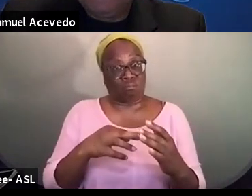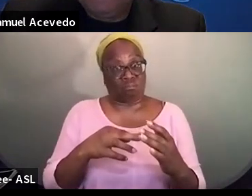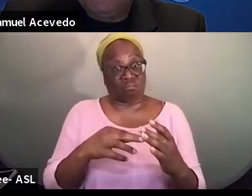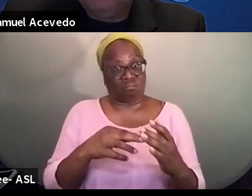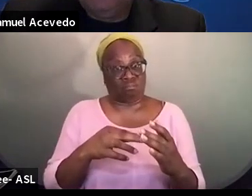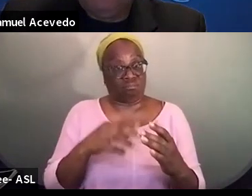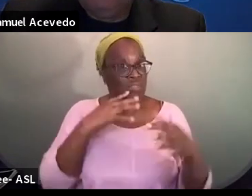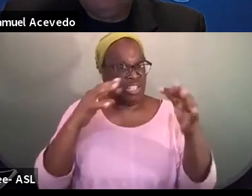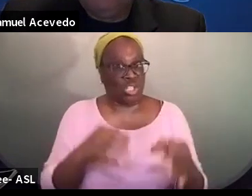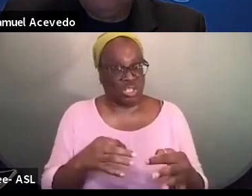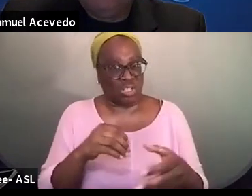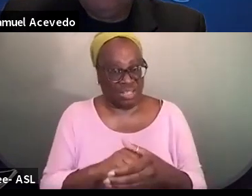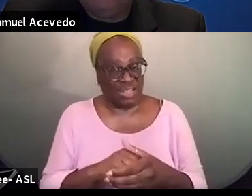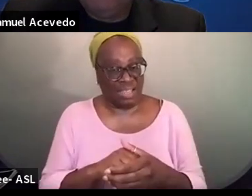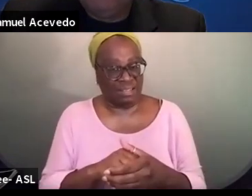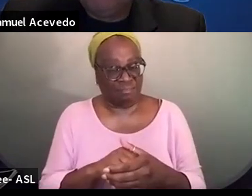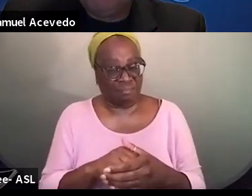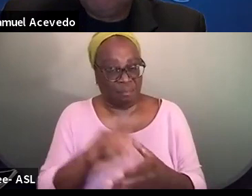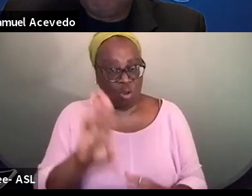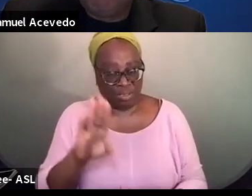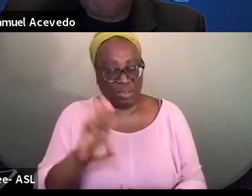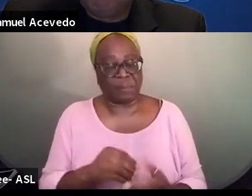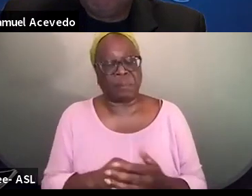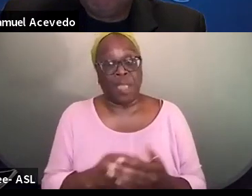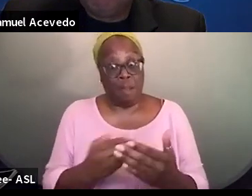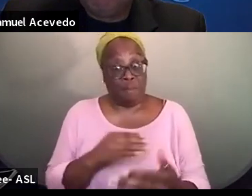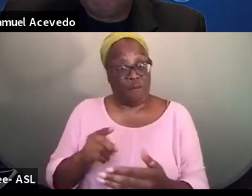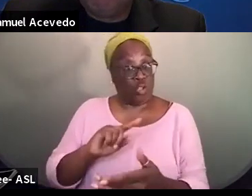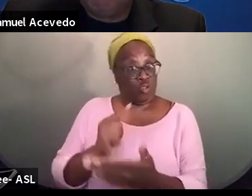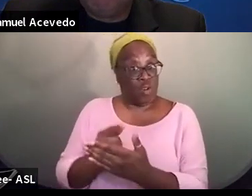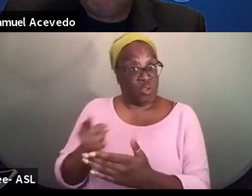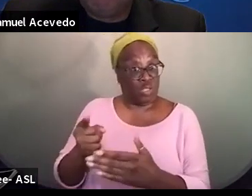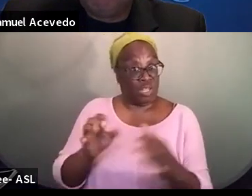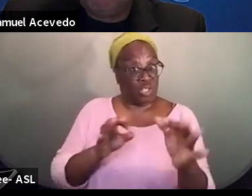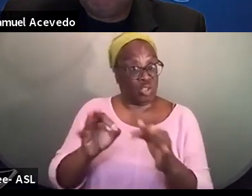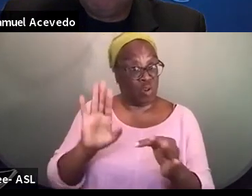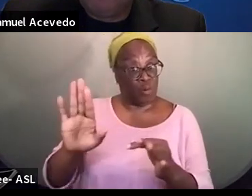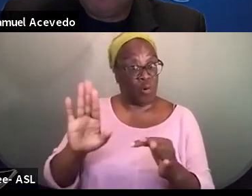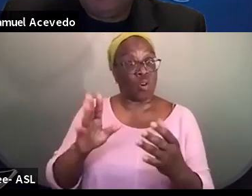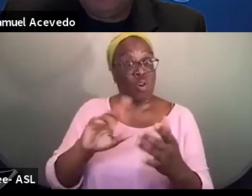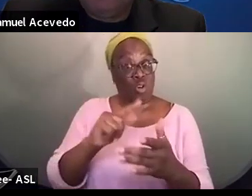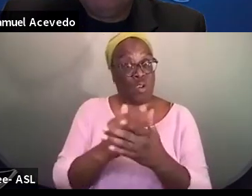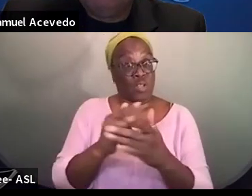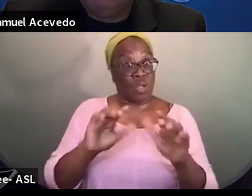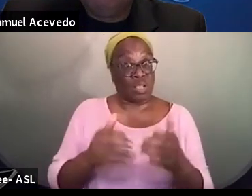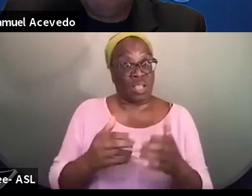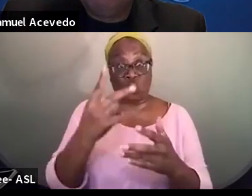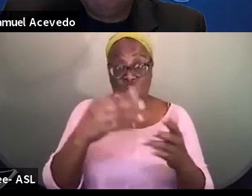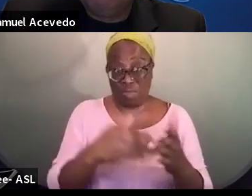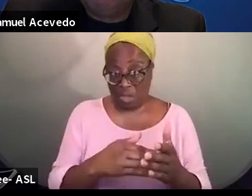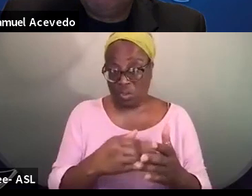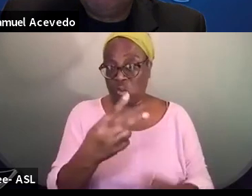And in graduating, she described her graduating class of